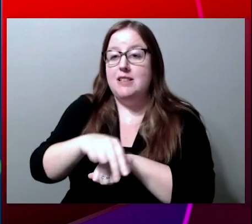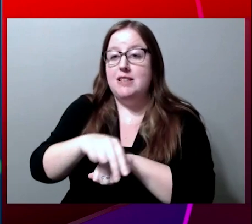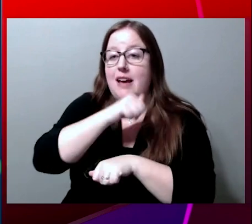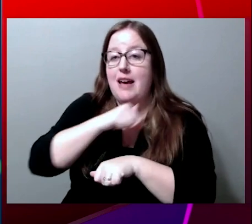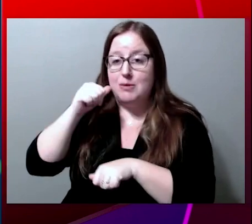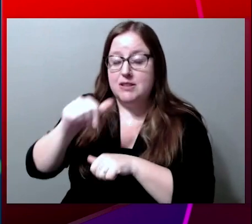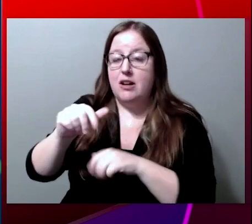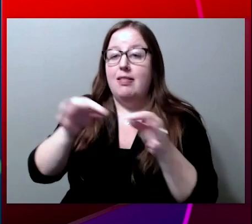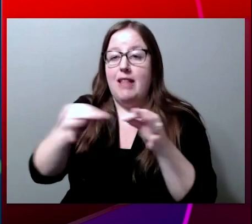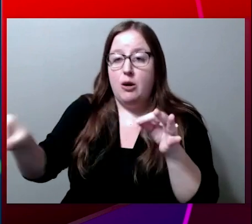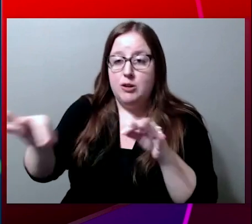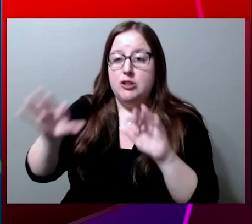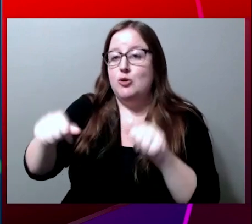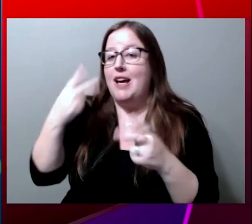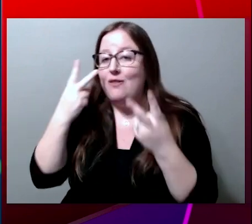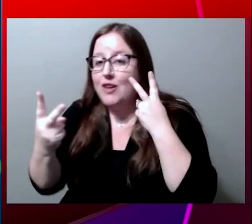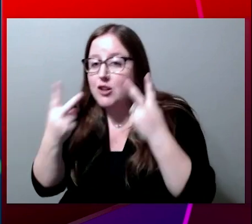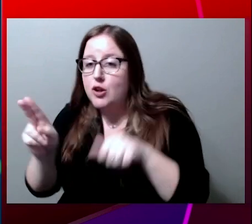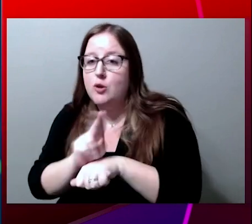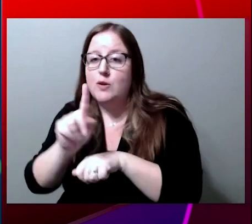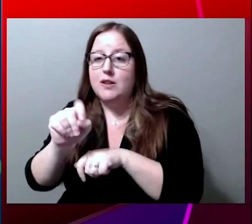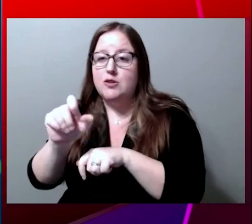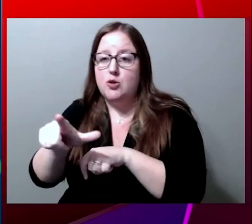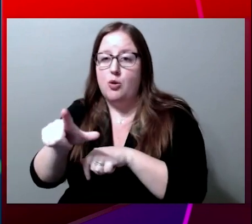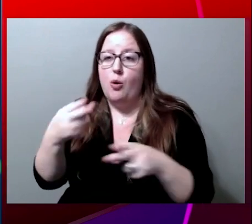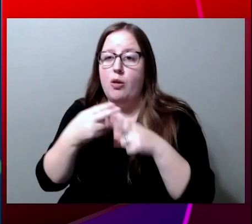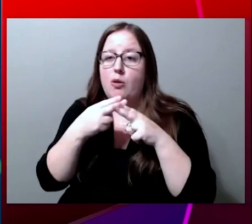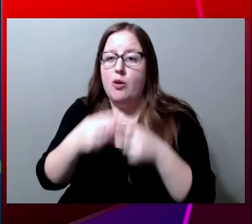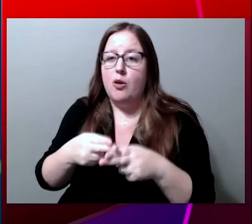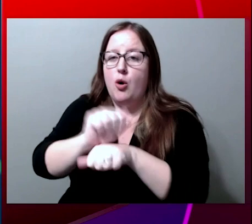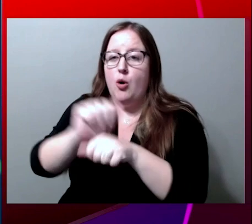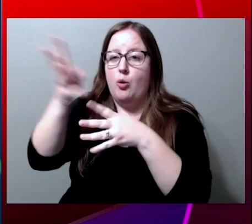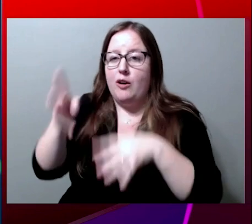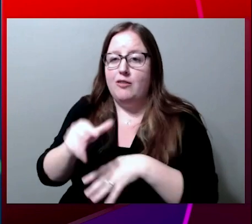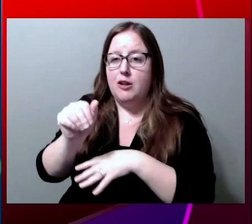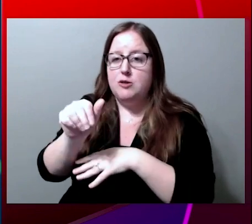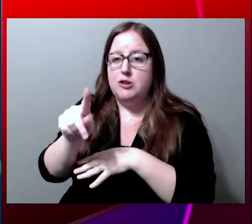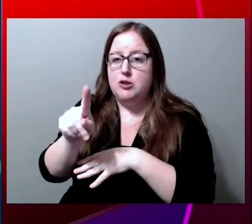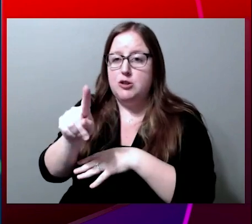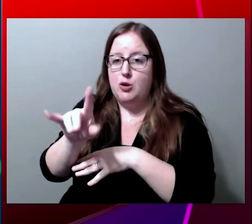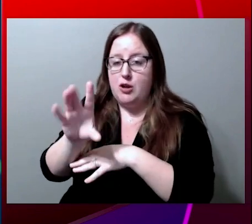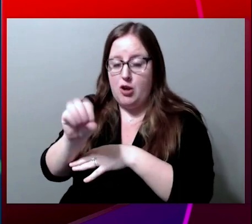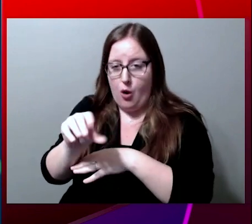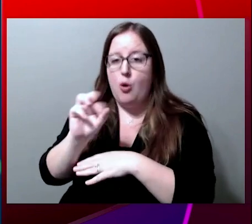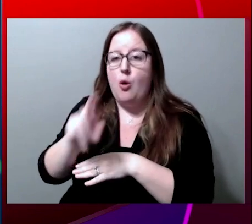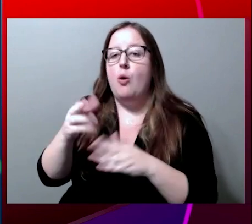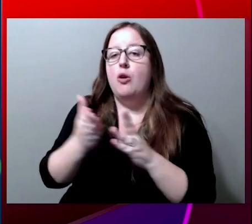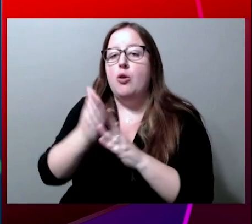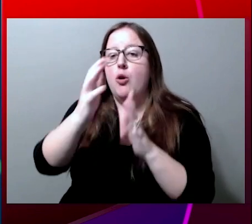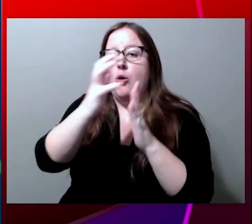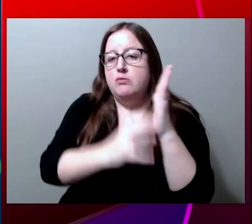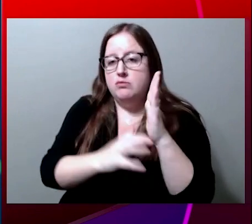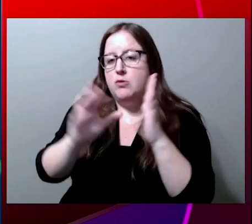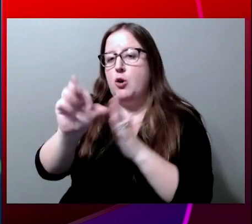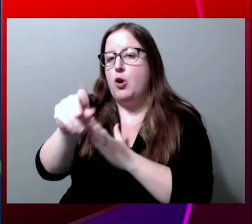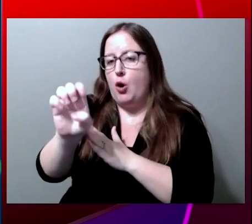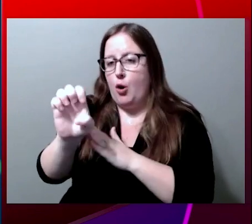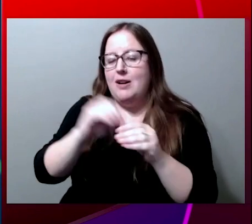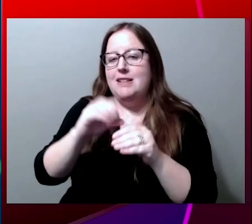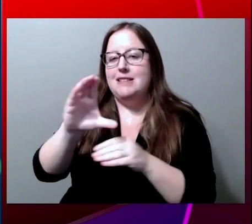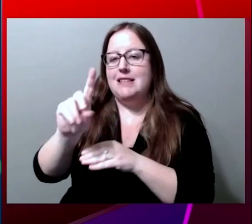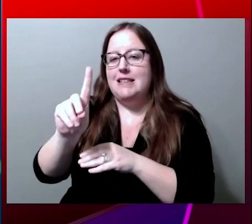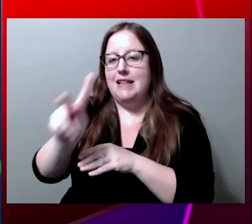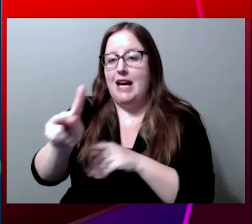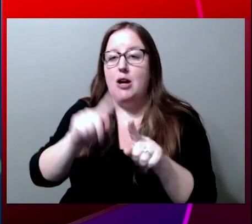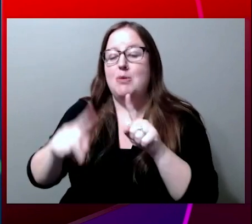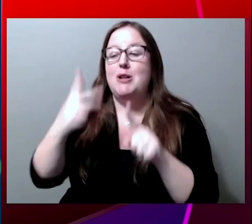you can do that visually using a tool that we call the Workflow Studio, or you can do it through writing code in the CDK. But you get visual representations of